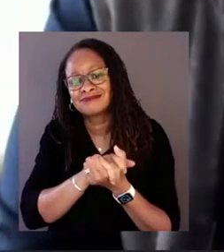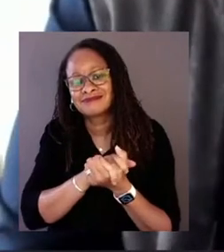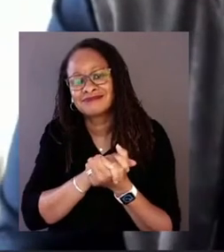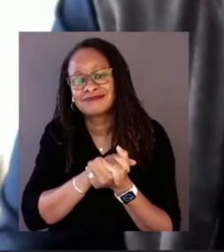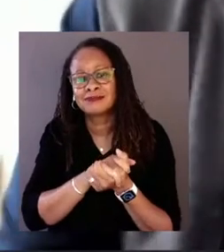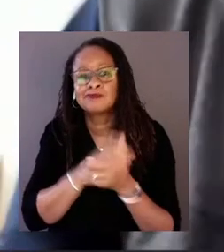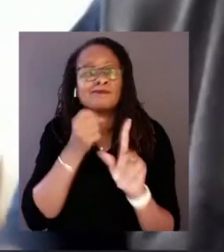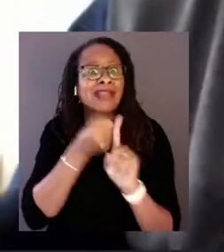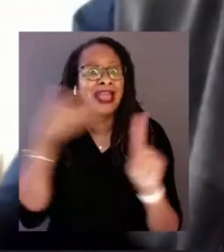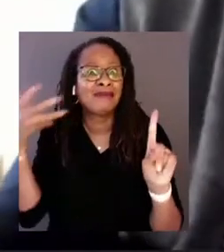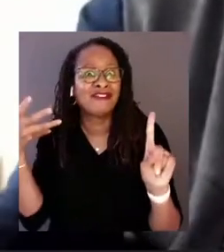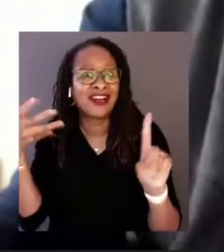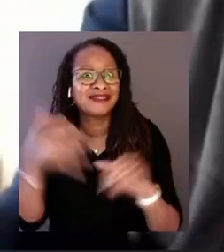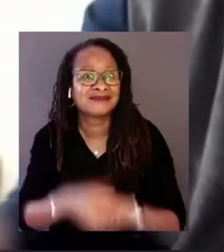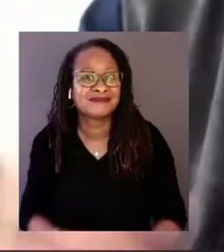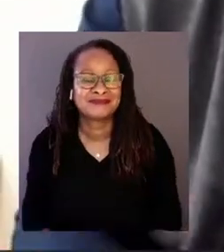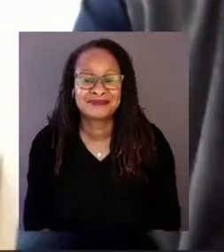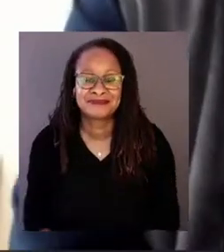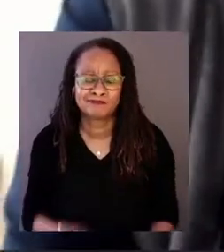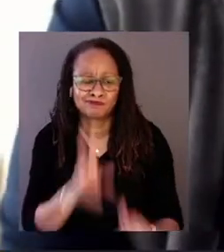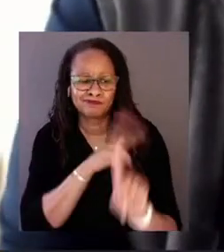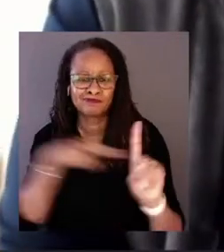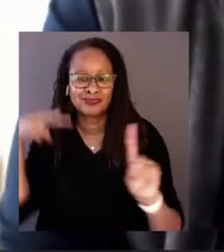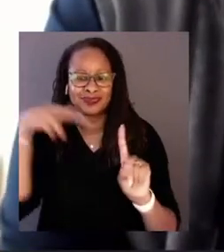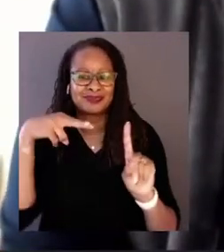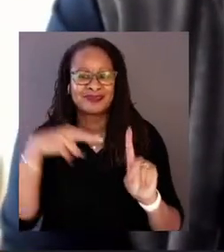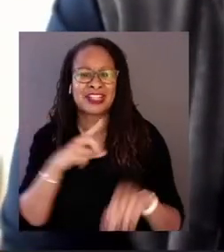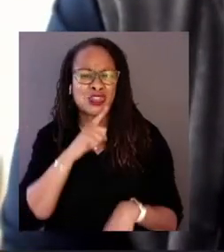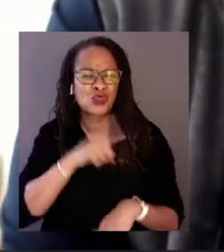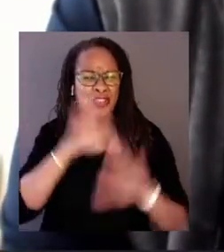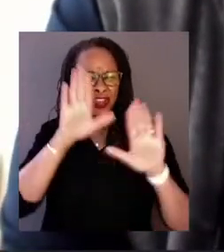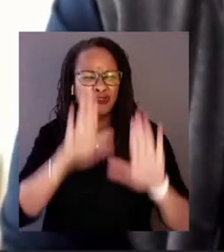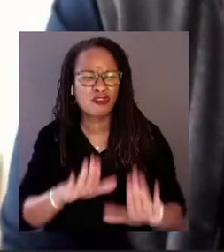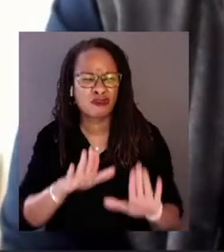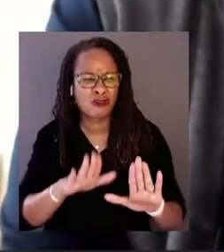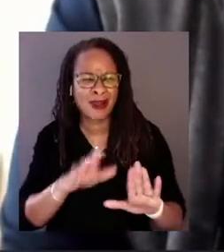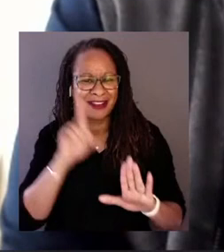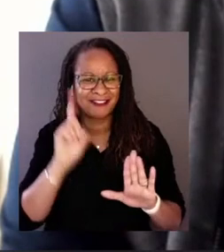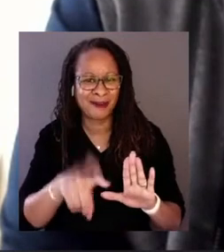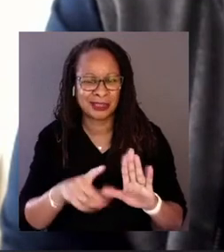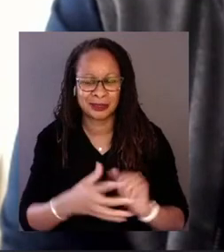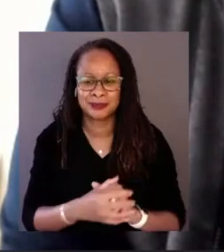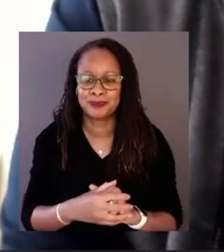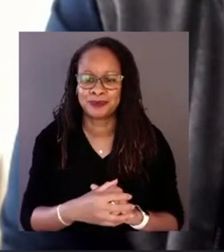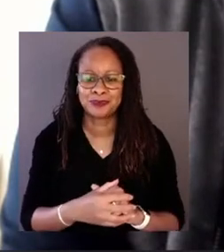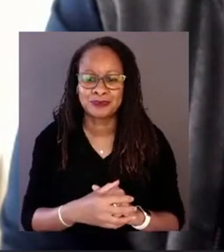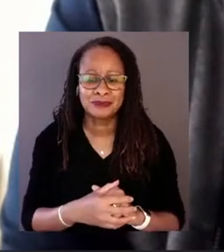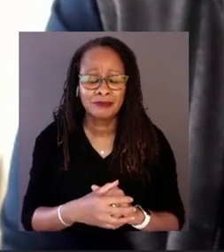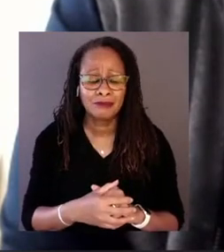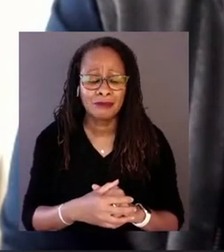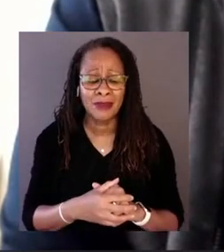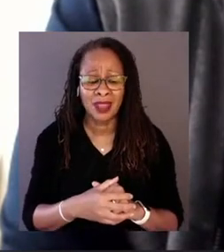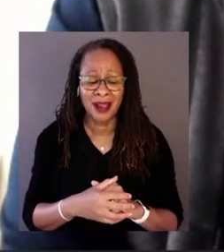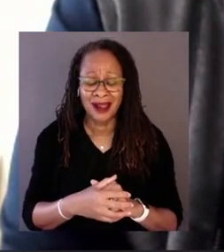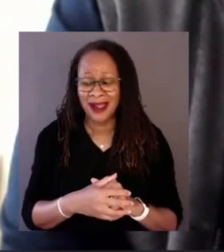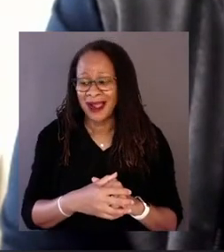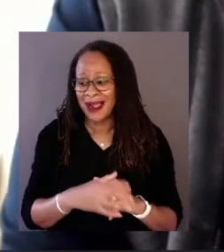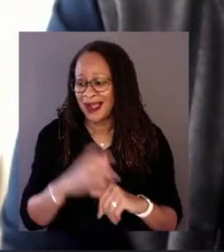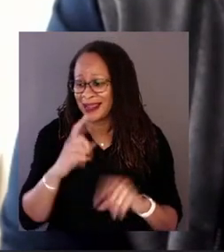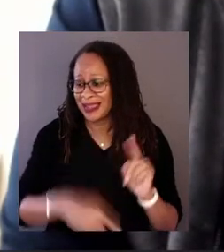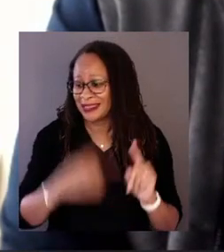amplified? It's a really great question. And I can't say that I've, you know, thought about it in a whole lot, except